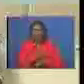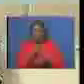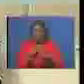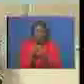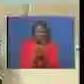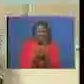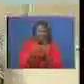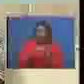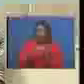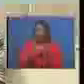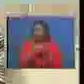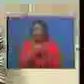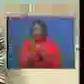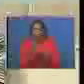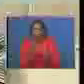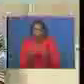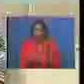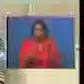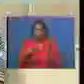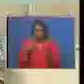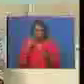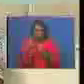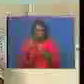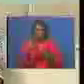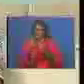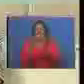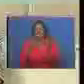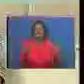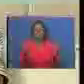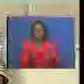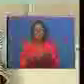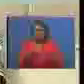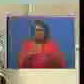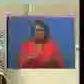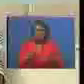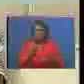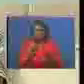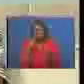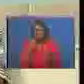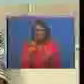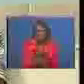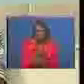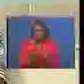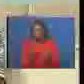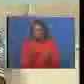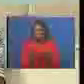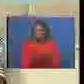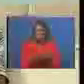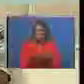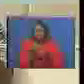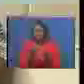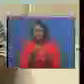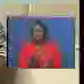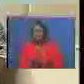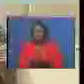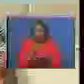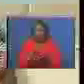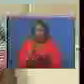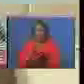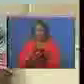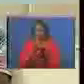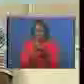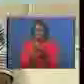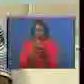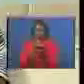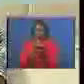to offer it's only that we have viewed them for a long time as people were incapable people only need charity people need to be helped